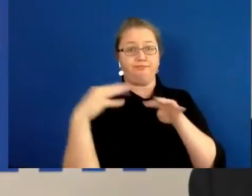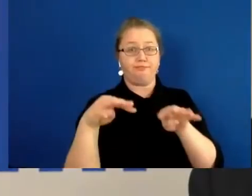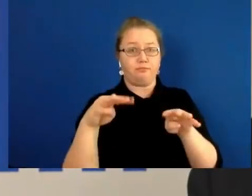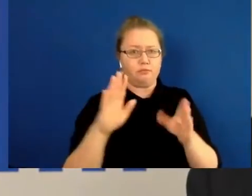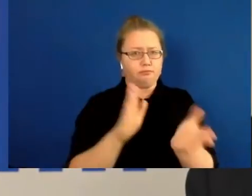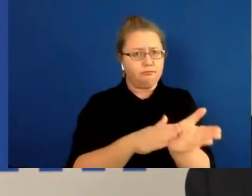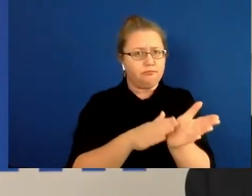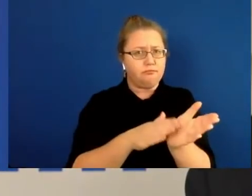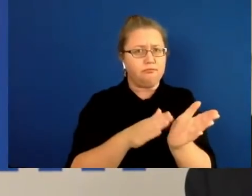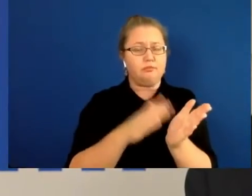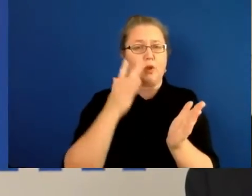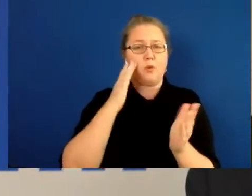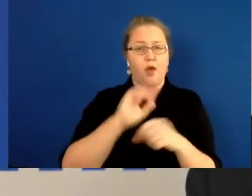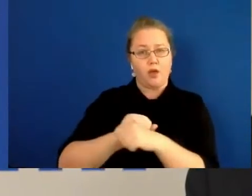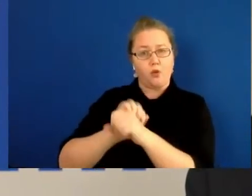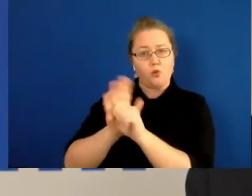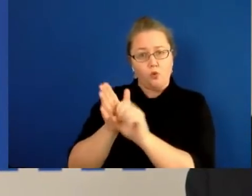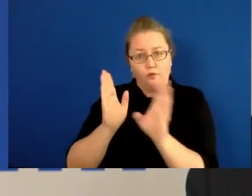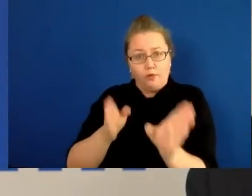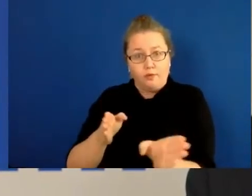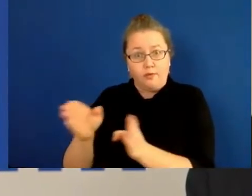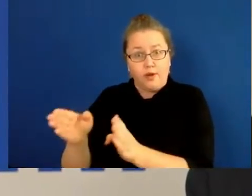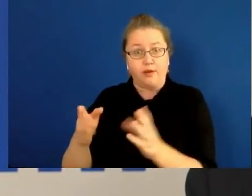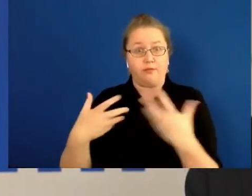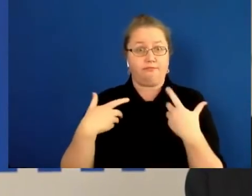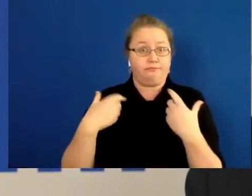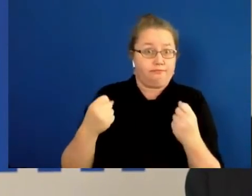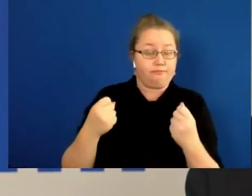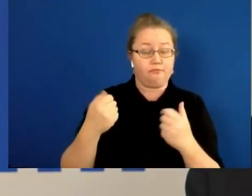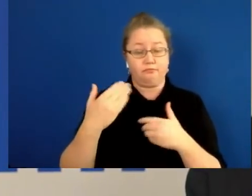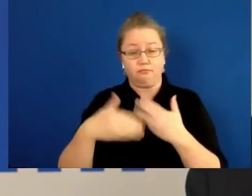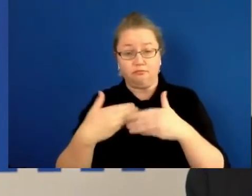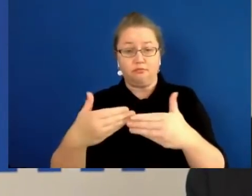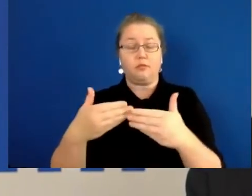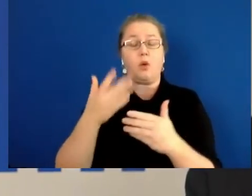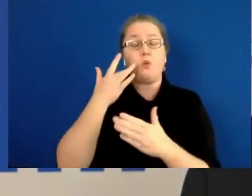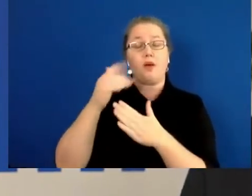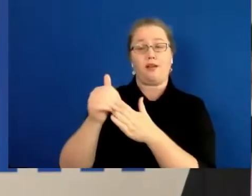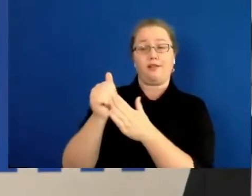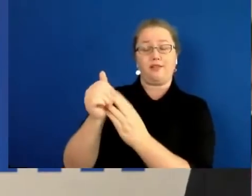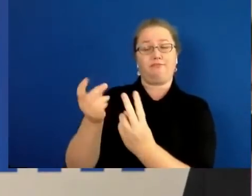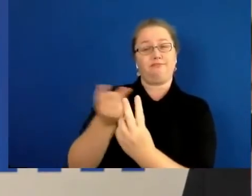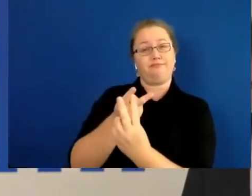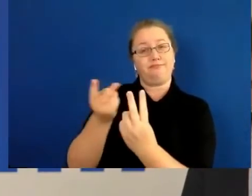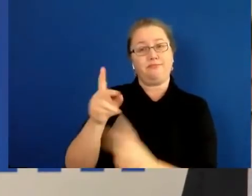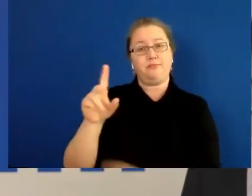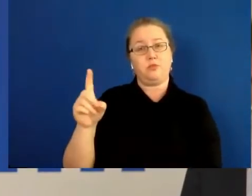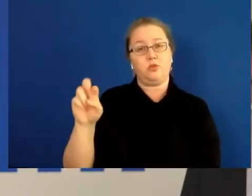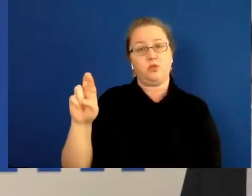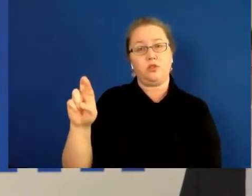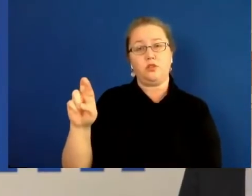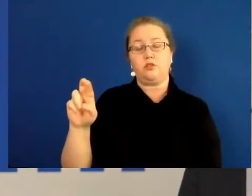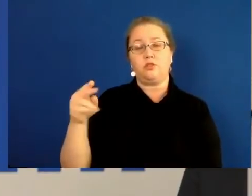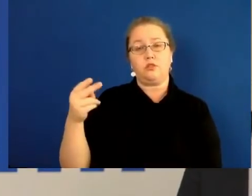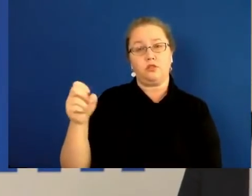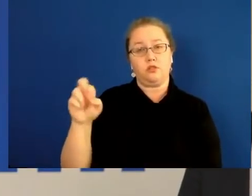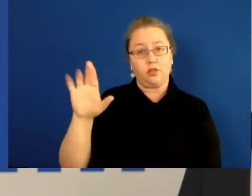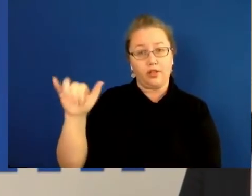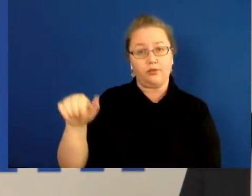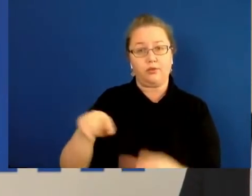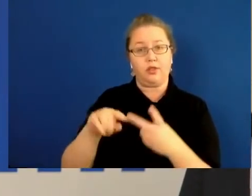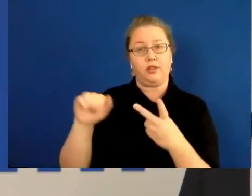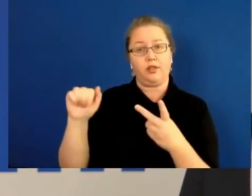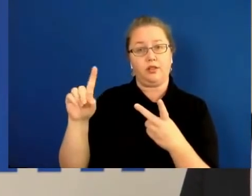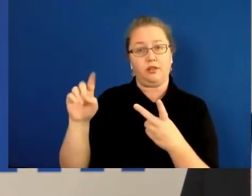Semiahmoo, Kwantlen, Coquitlam, and Tsawwassen First Nations. I'm so pleased and honored to join Minister Dix and